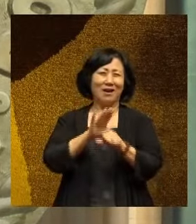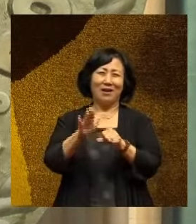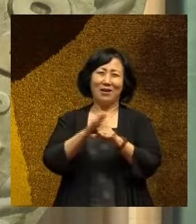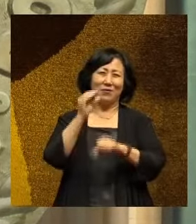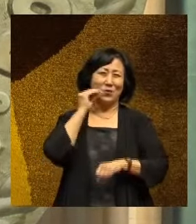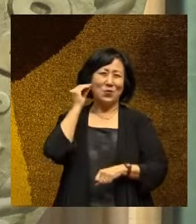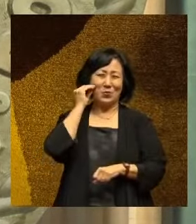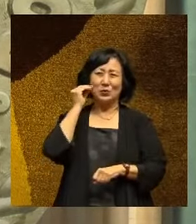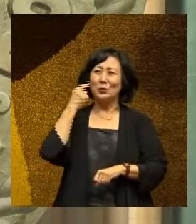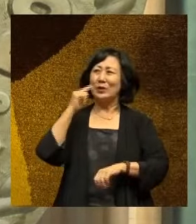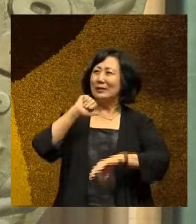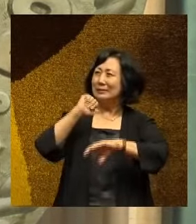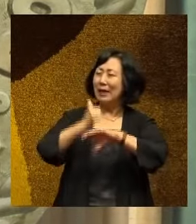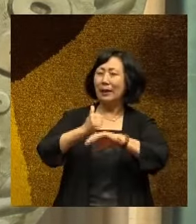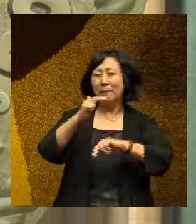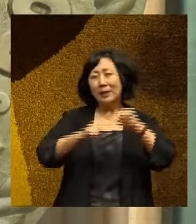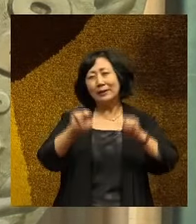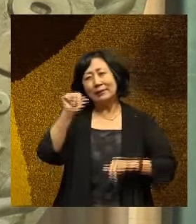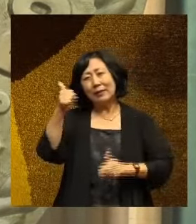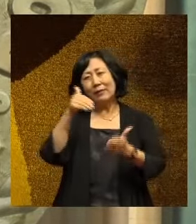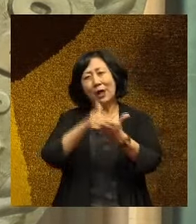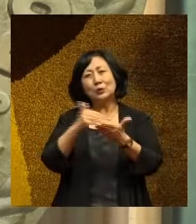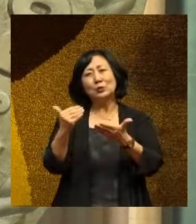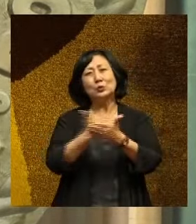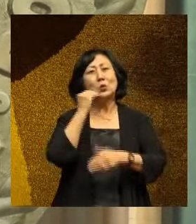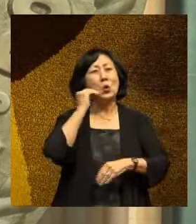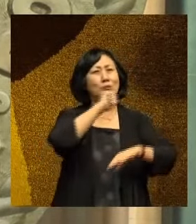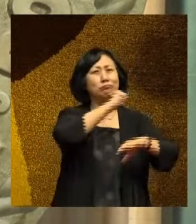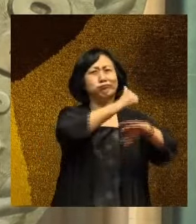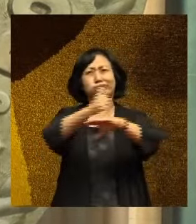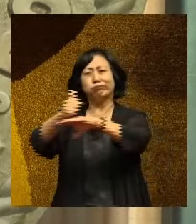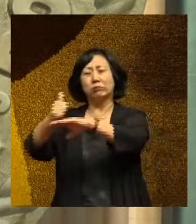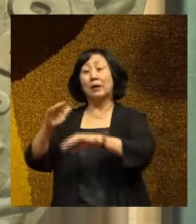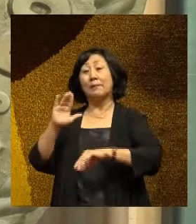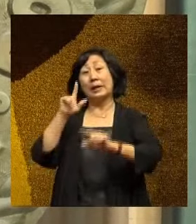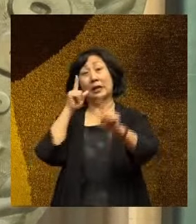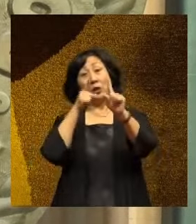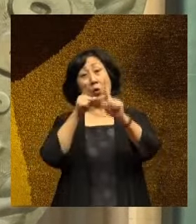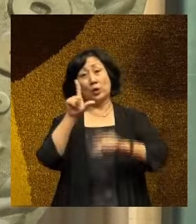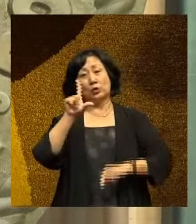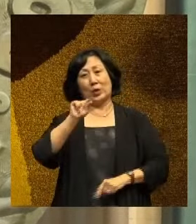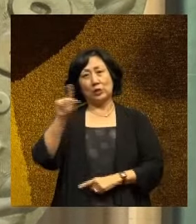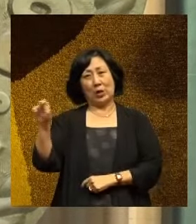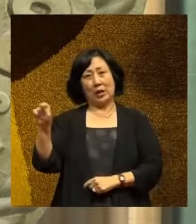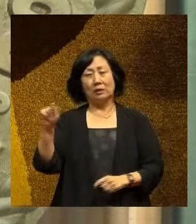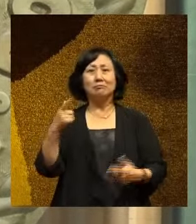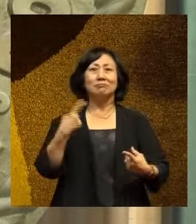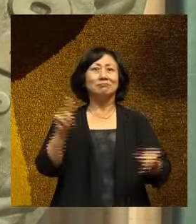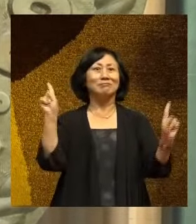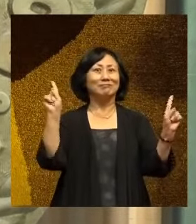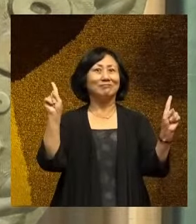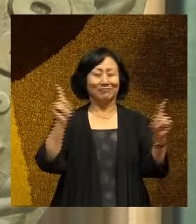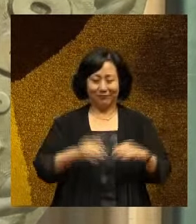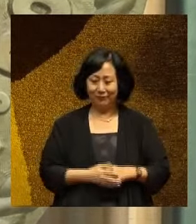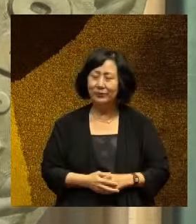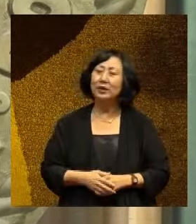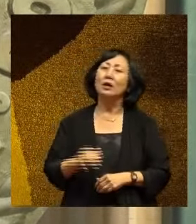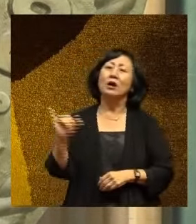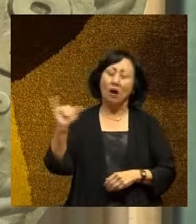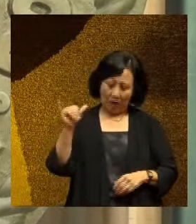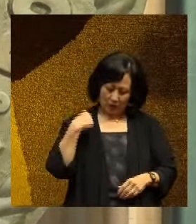build 10,000 new homes by 2020, and we did it. We also expect to